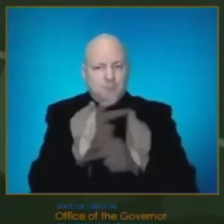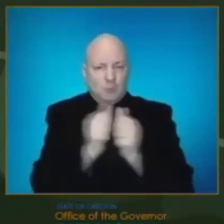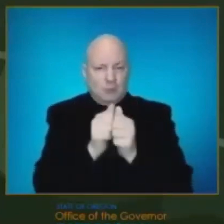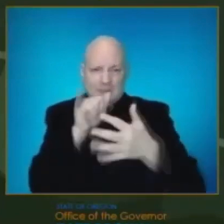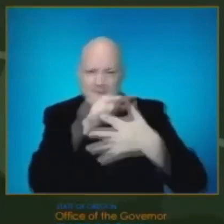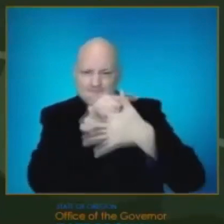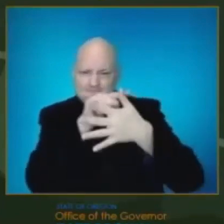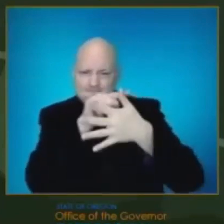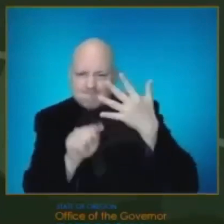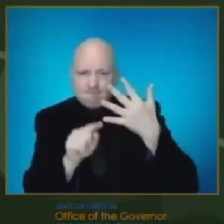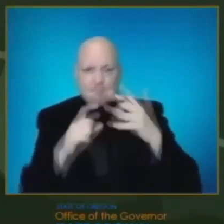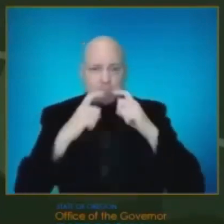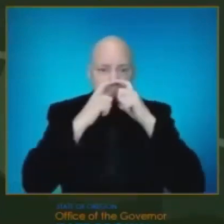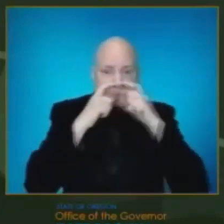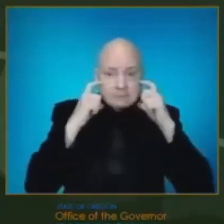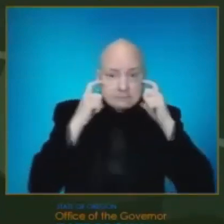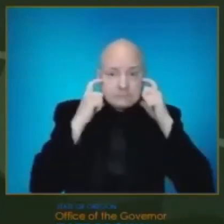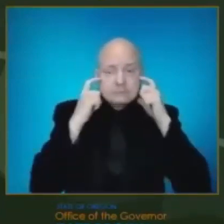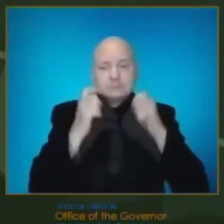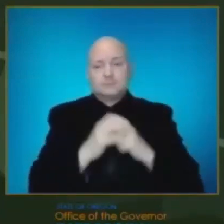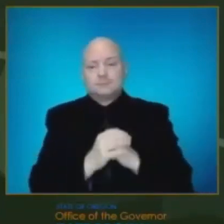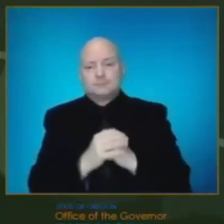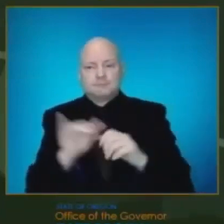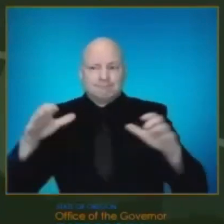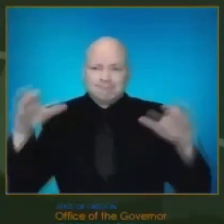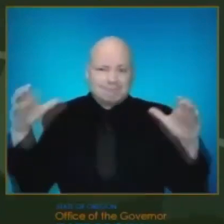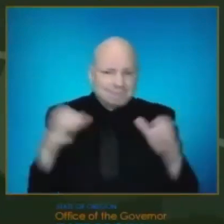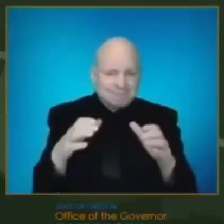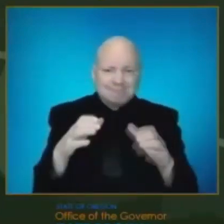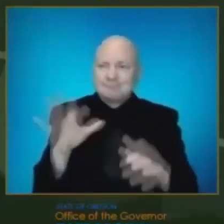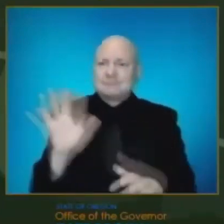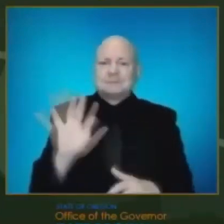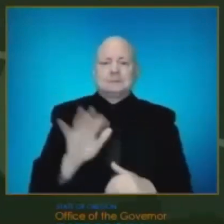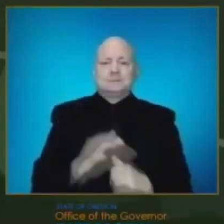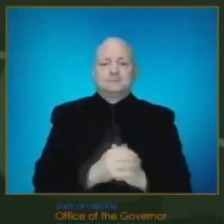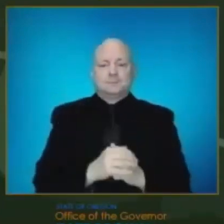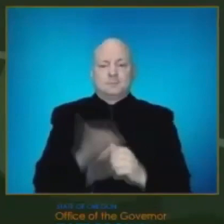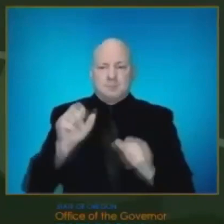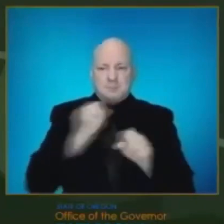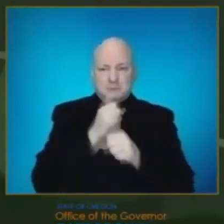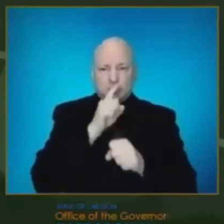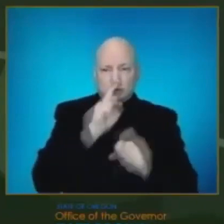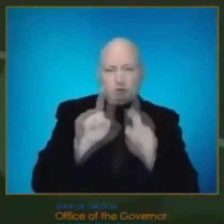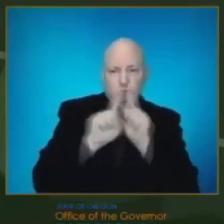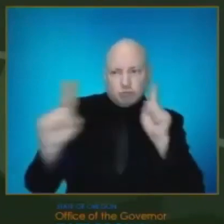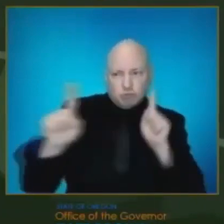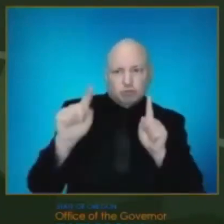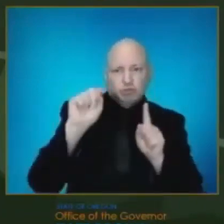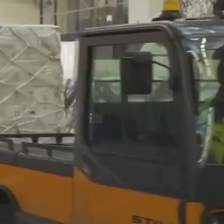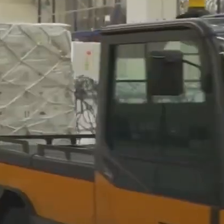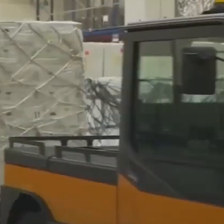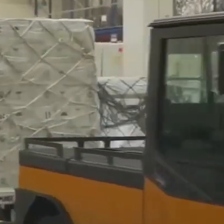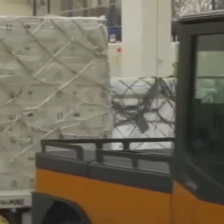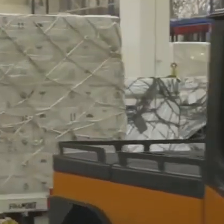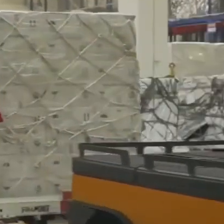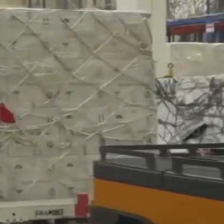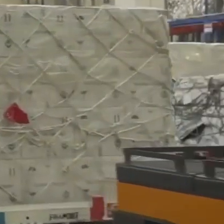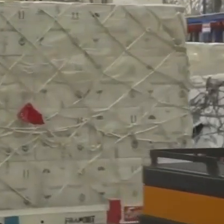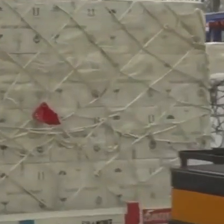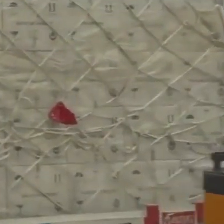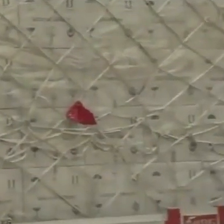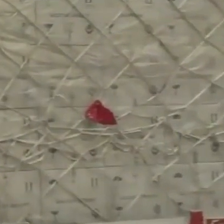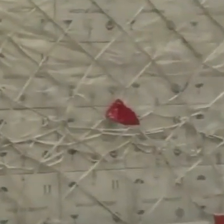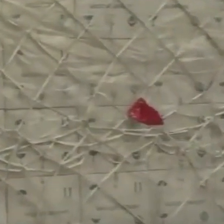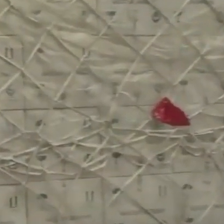masks, limiting get-togethers, and maintaining social distance until we achieve community immunity. The Oregon